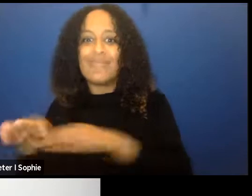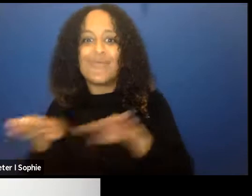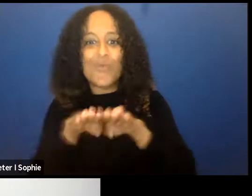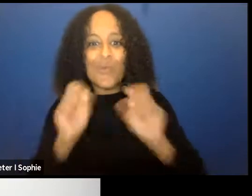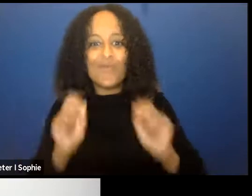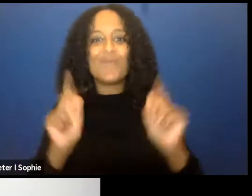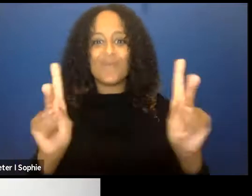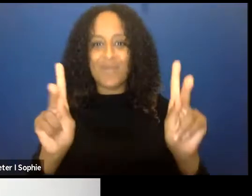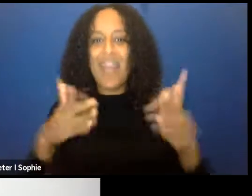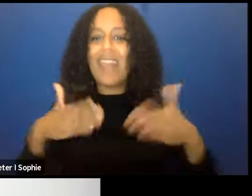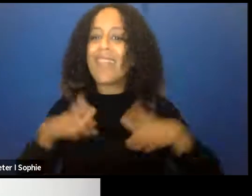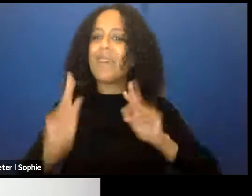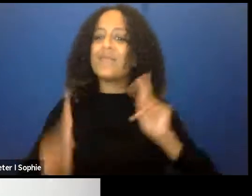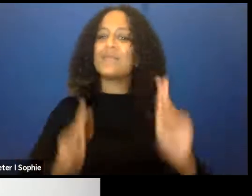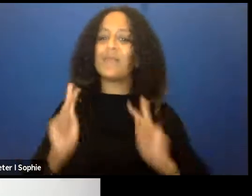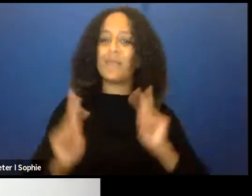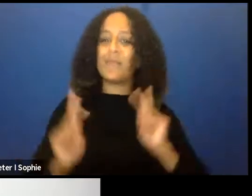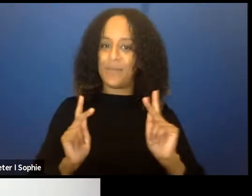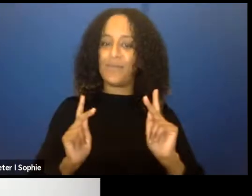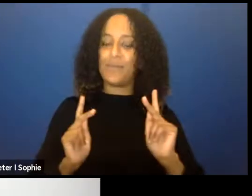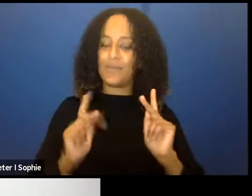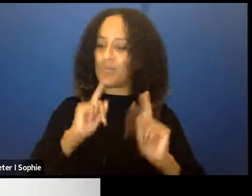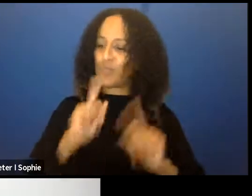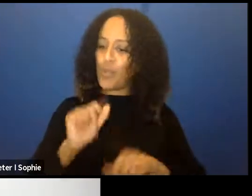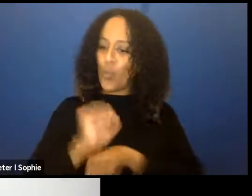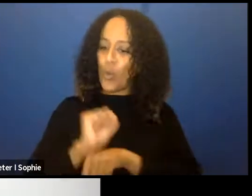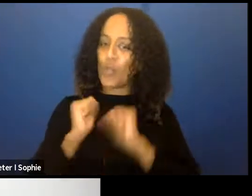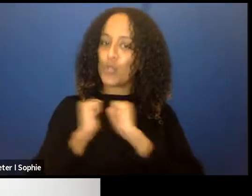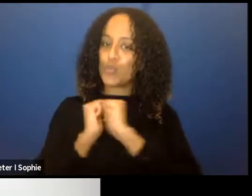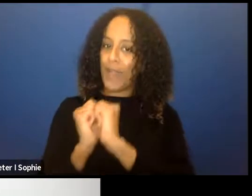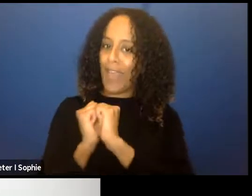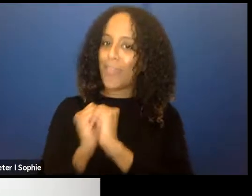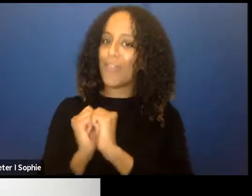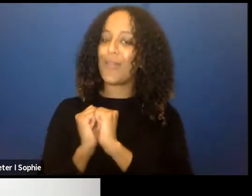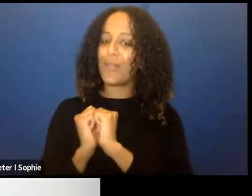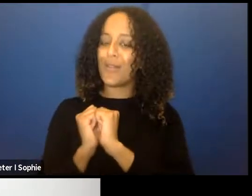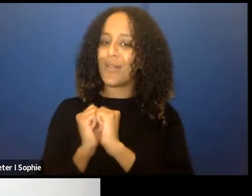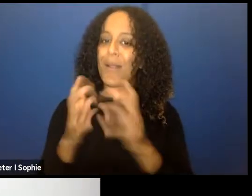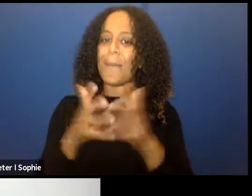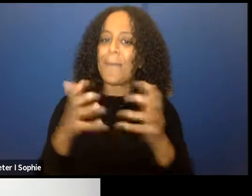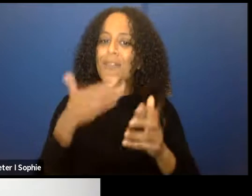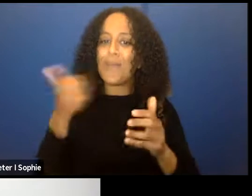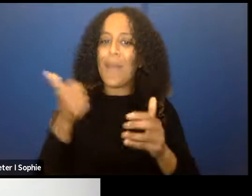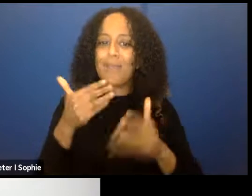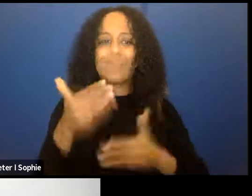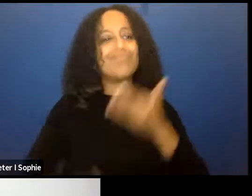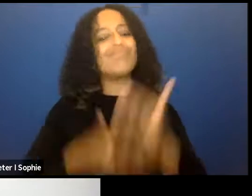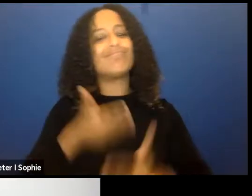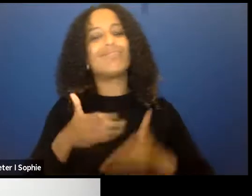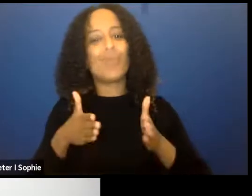people to work together in a much better fashion. And